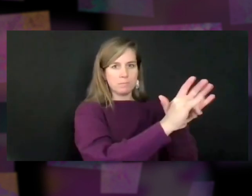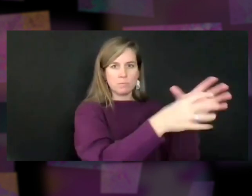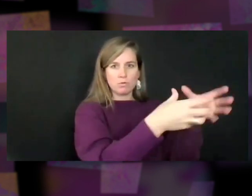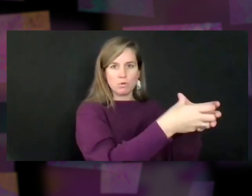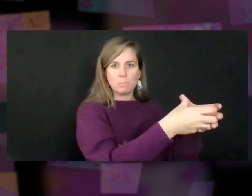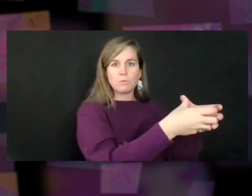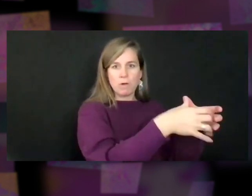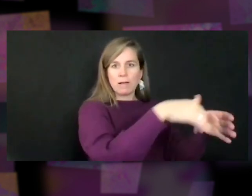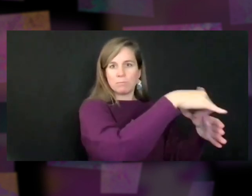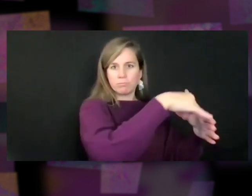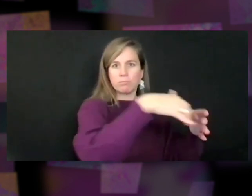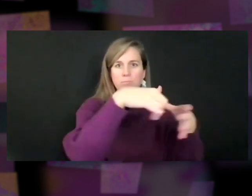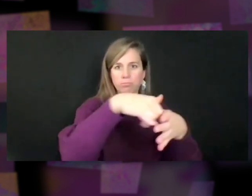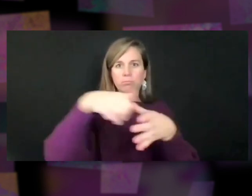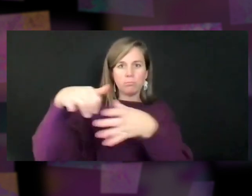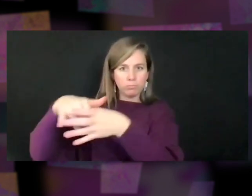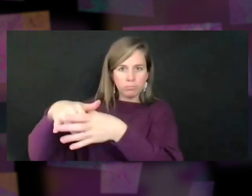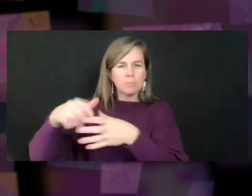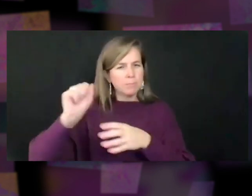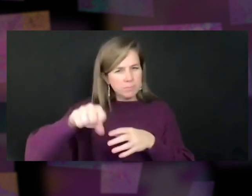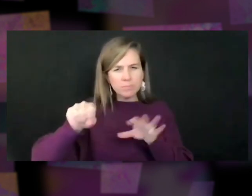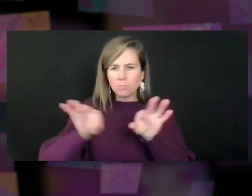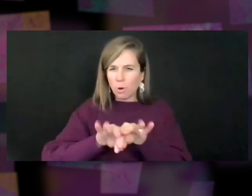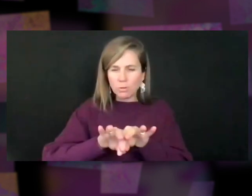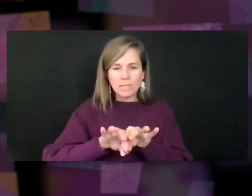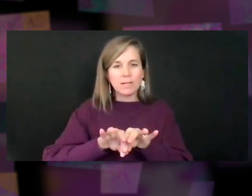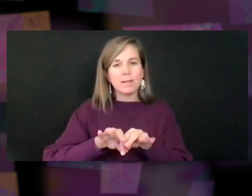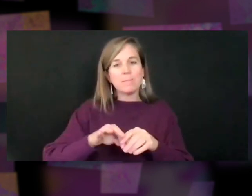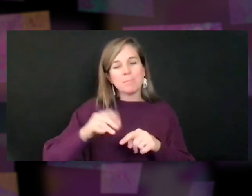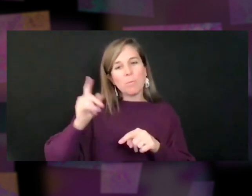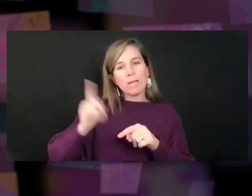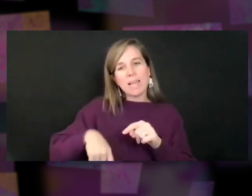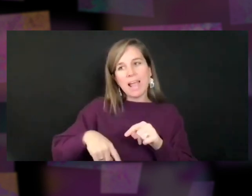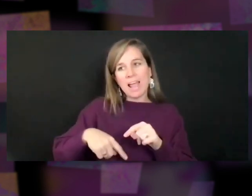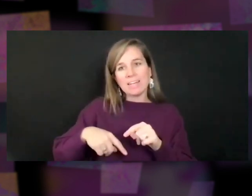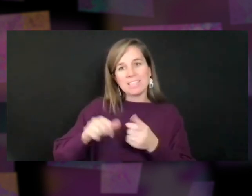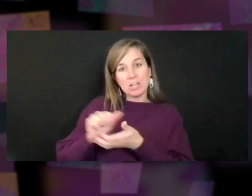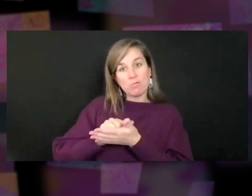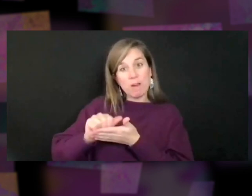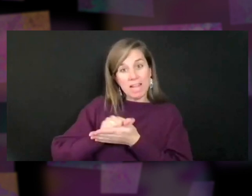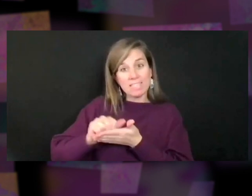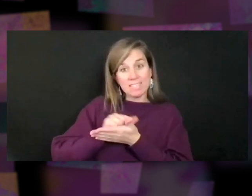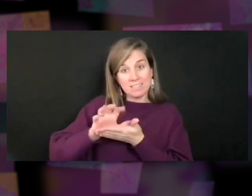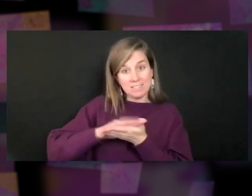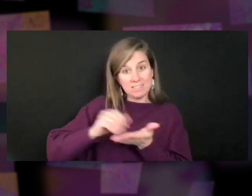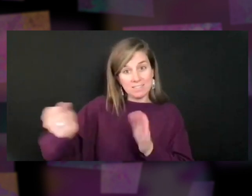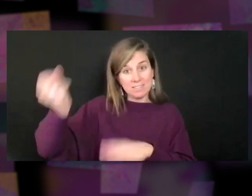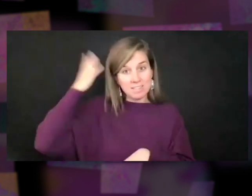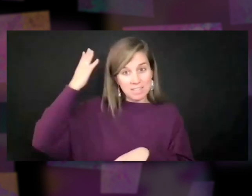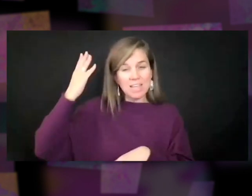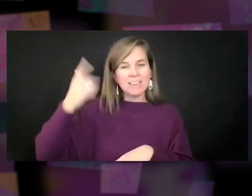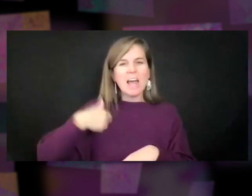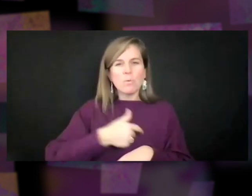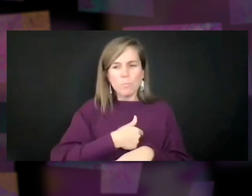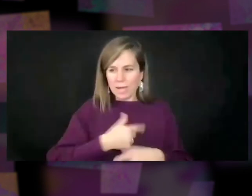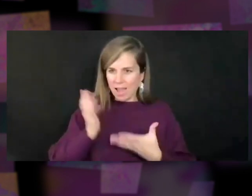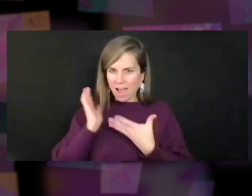meaningful and important. We also cannot erase that most of us carry a multitude of